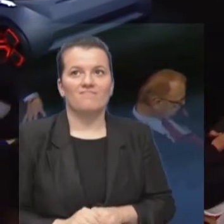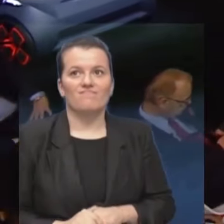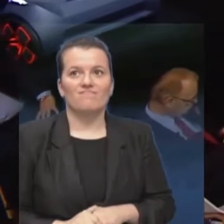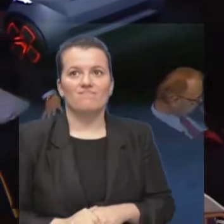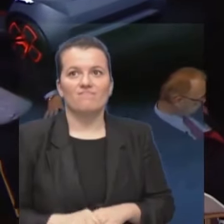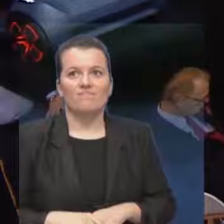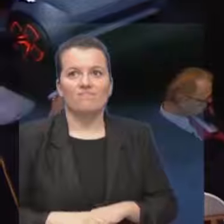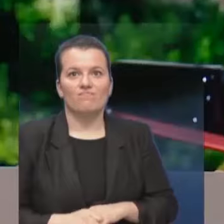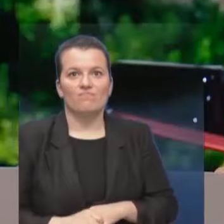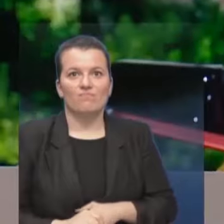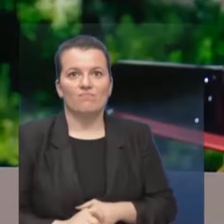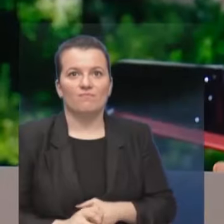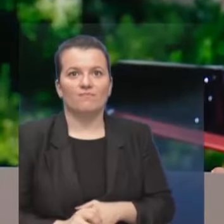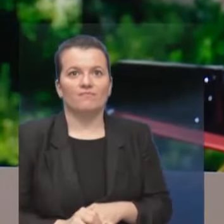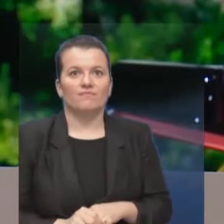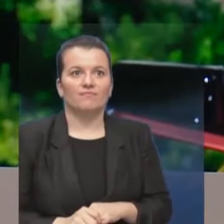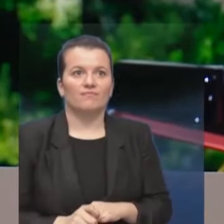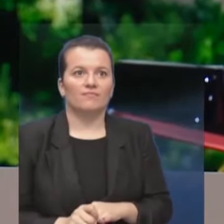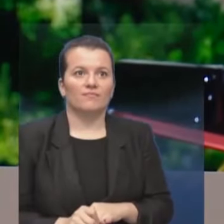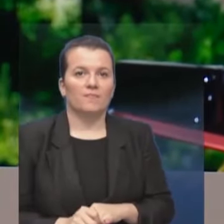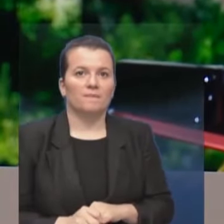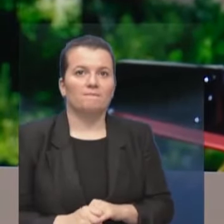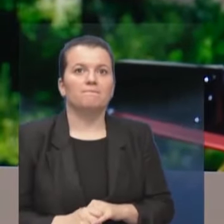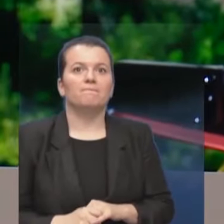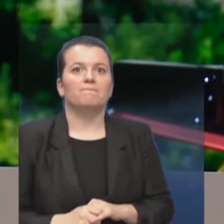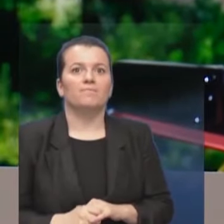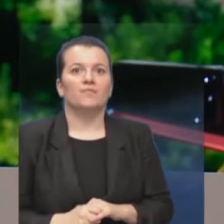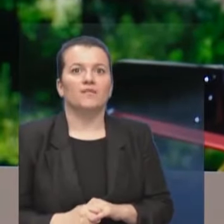north part of the northern part of the country,